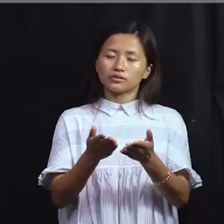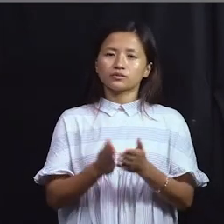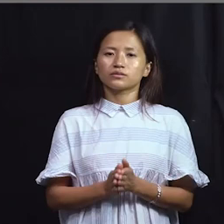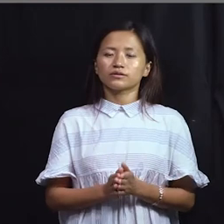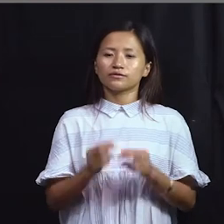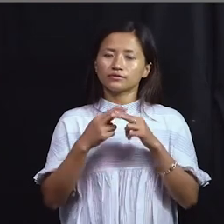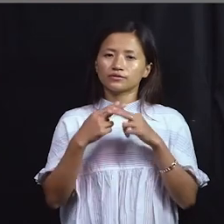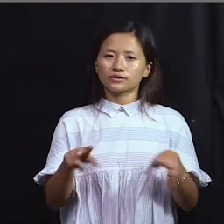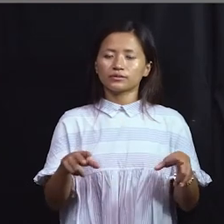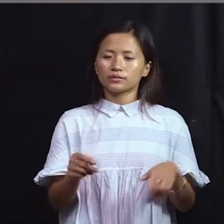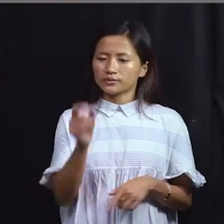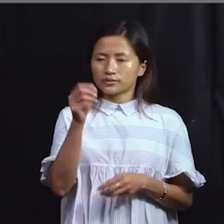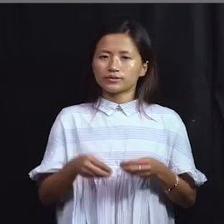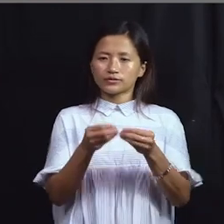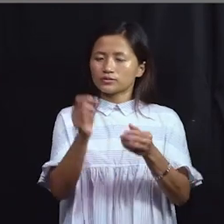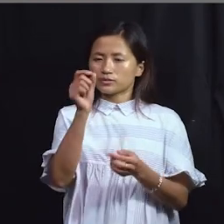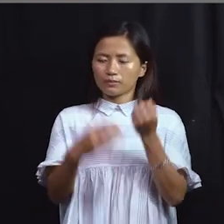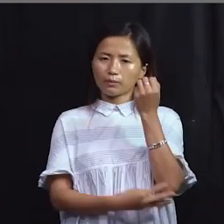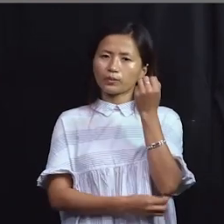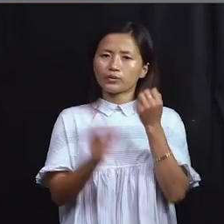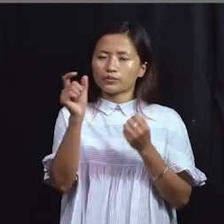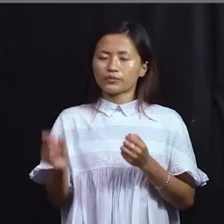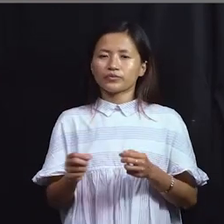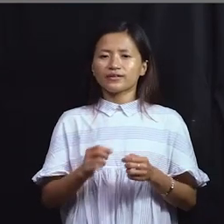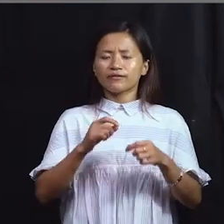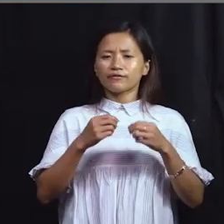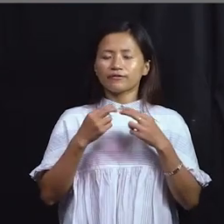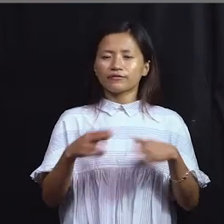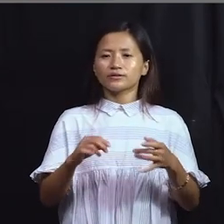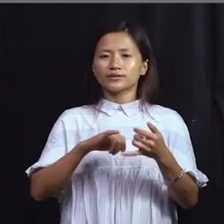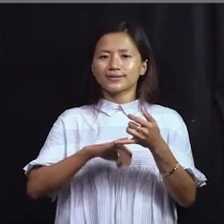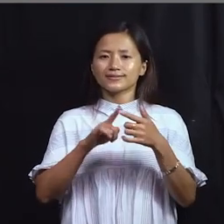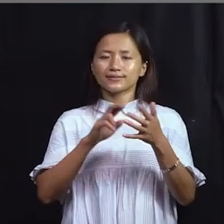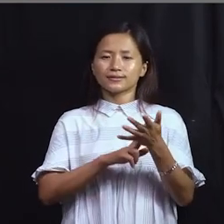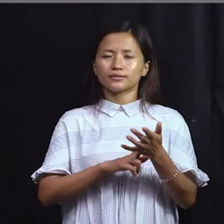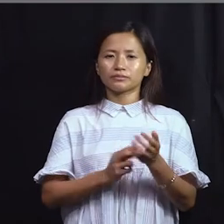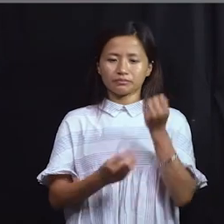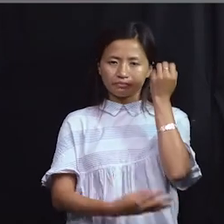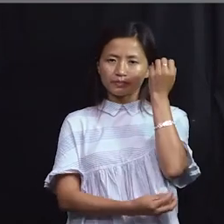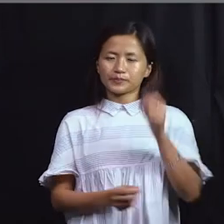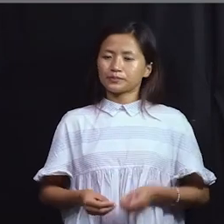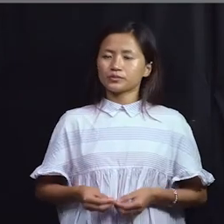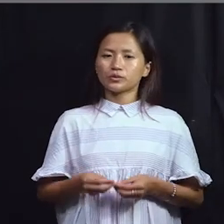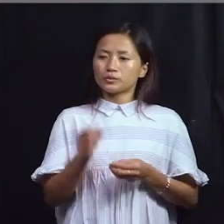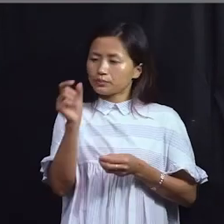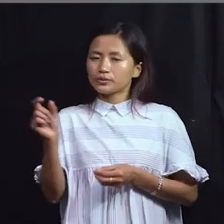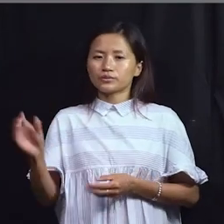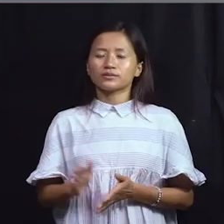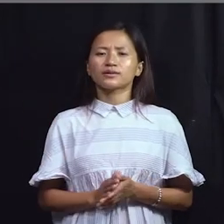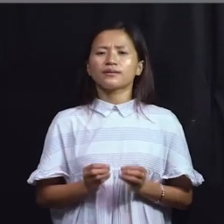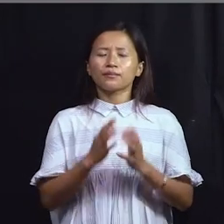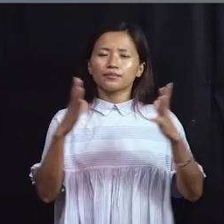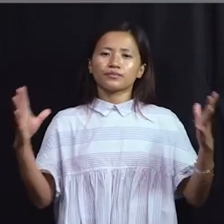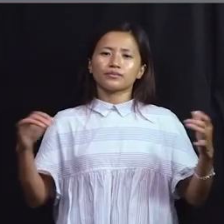facilities is given to the poor people, free sanitation is given to the poor people. Not only that, there are many schemes